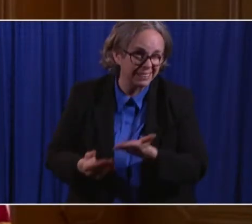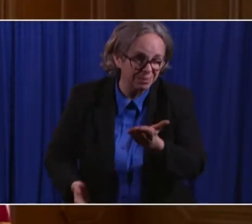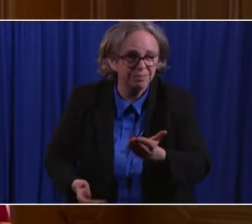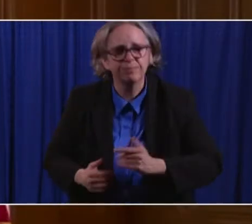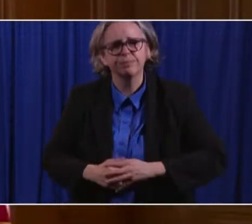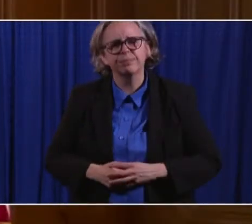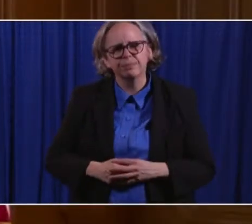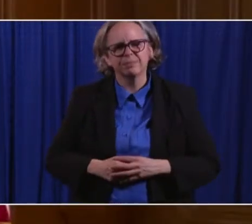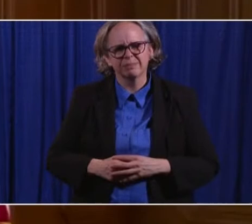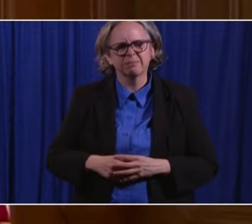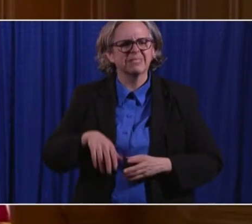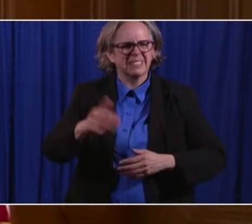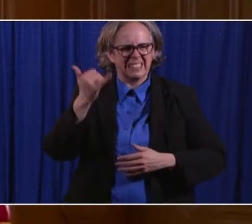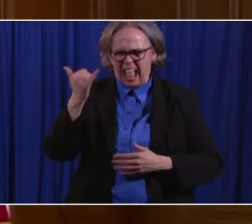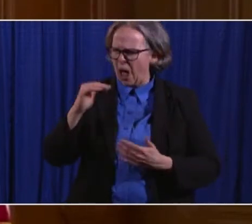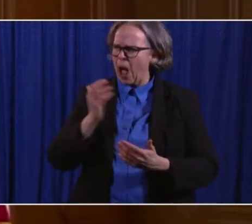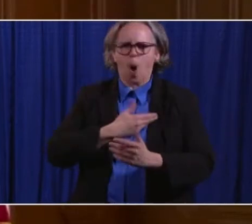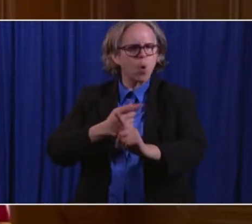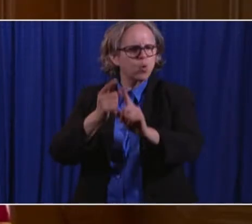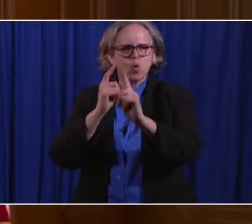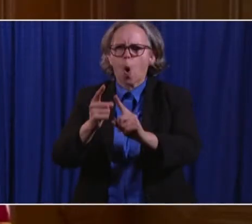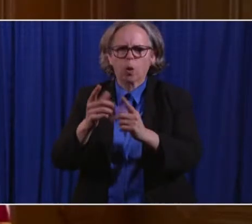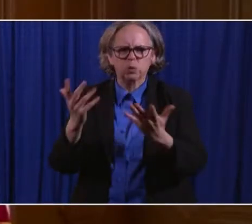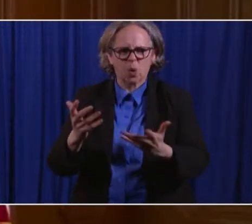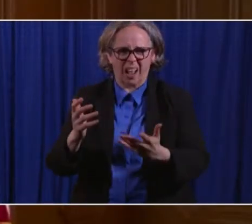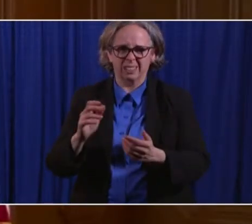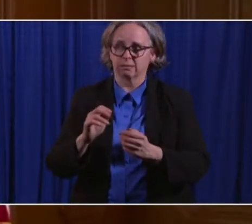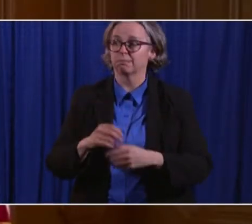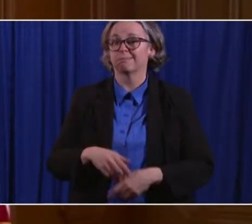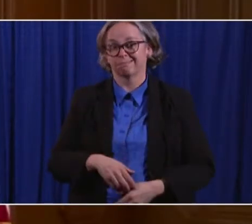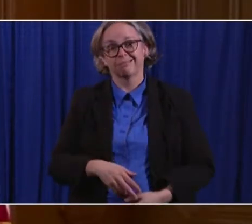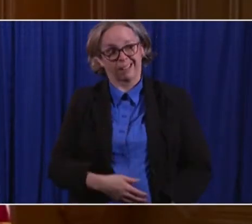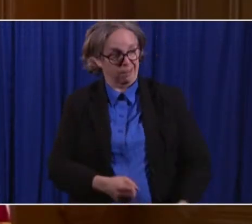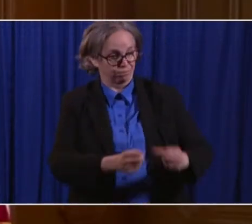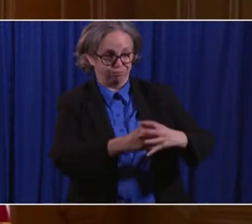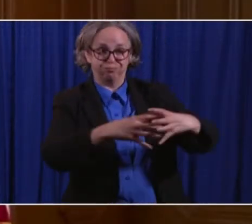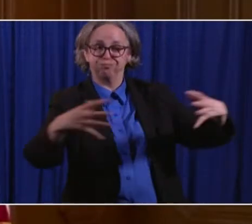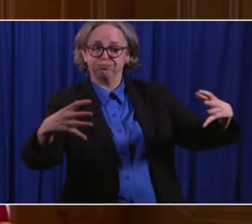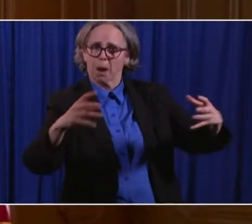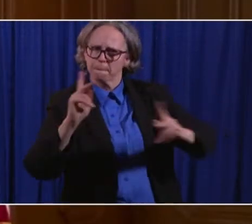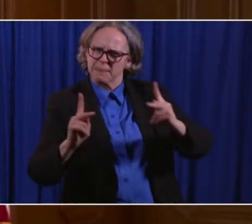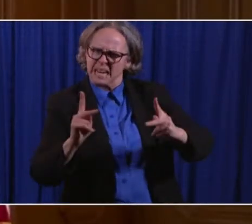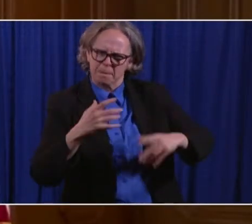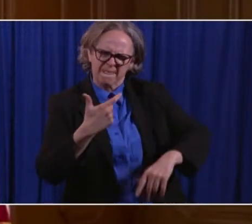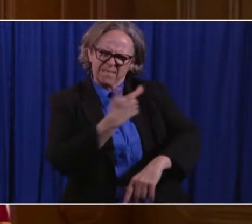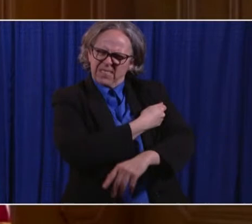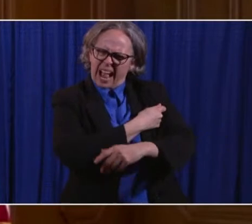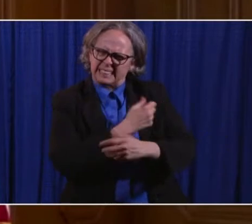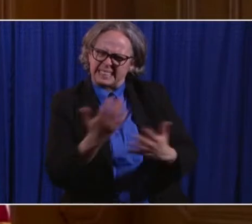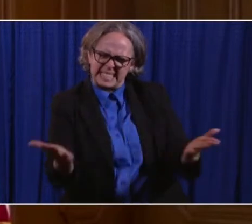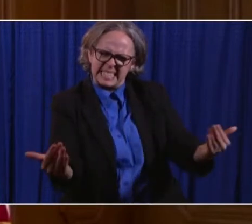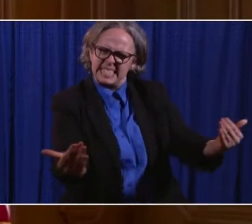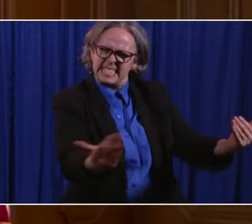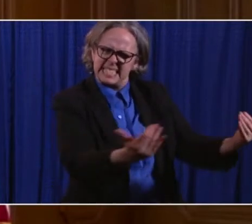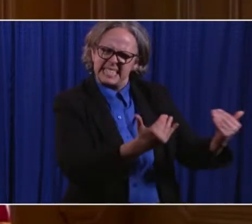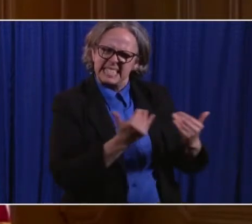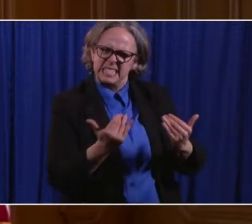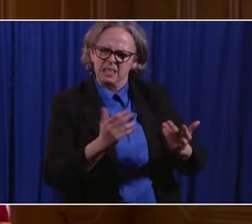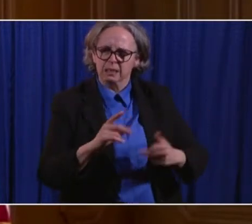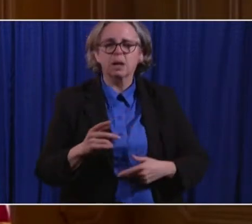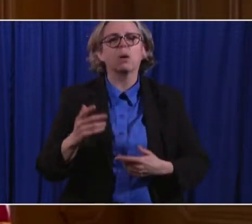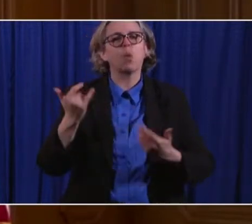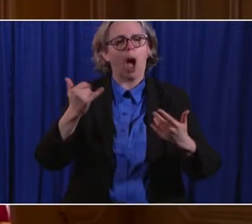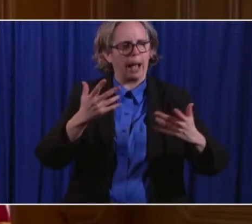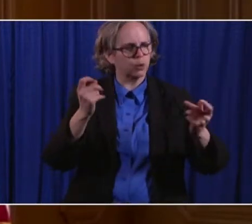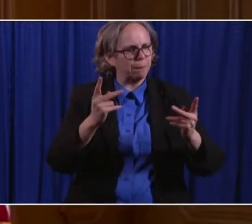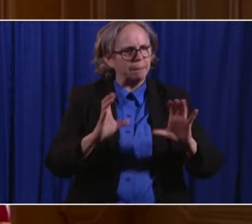vaccinate Ohioans, we're seeing good signs in our economy as well, and I want to share these with everyone. Ohio's GDP outpaced